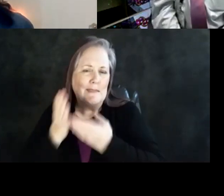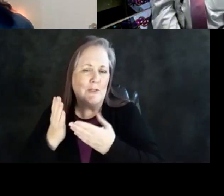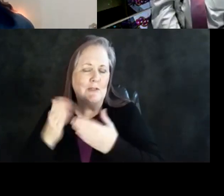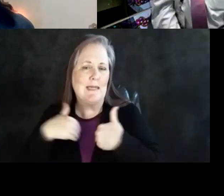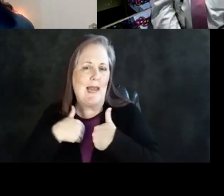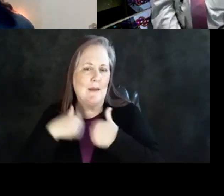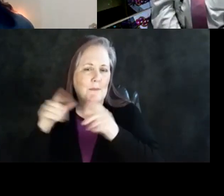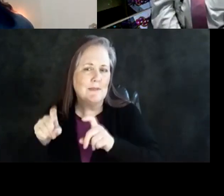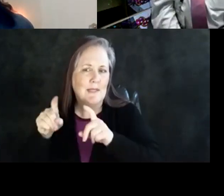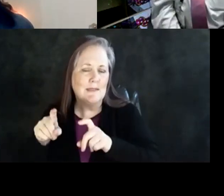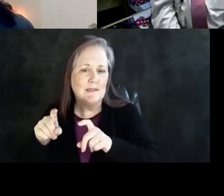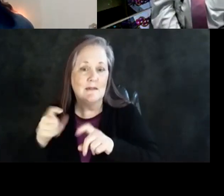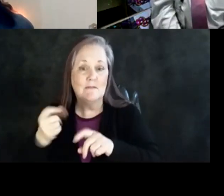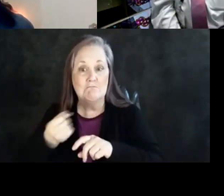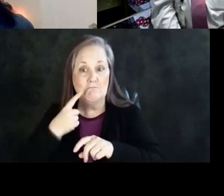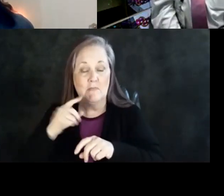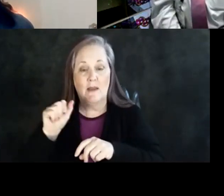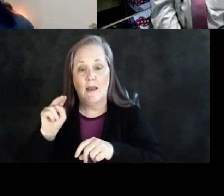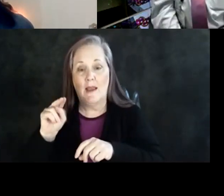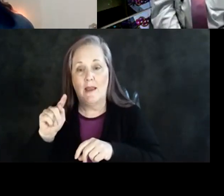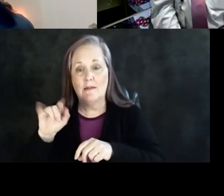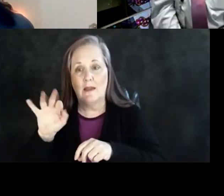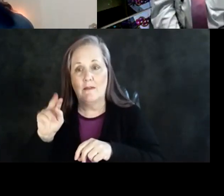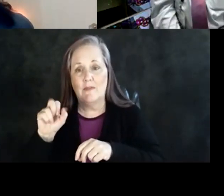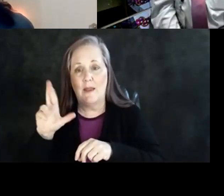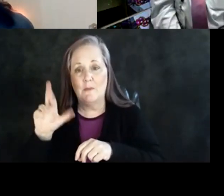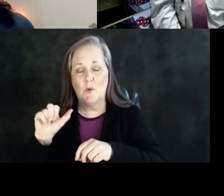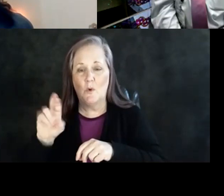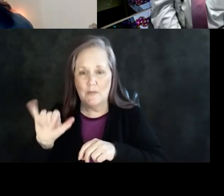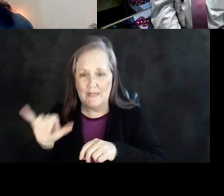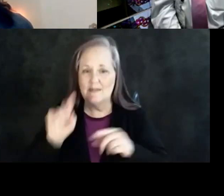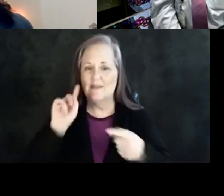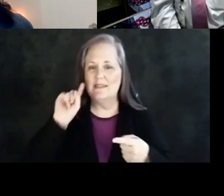that taking an anti-inflammatory may decrease the